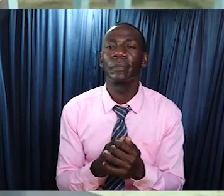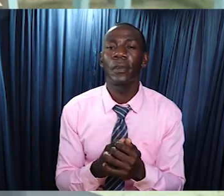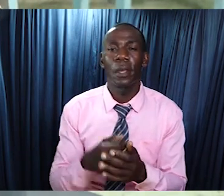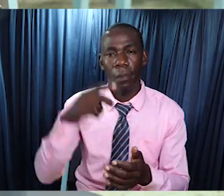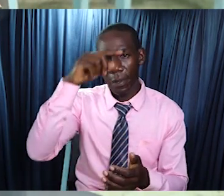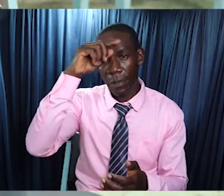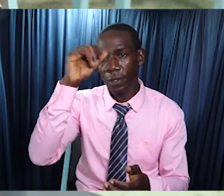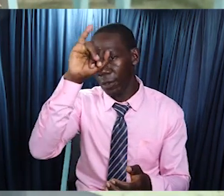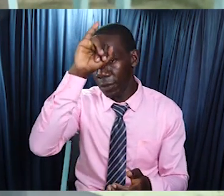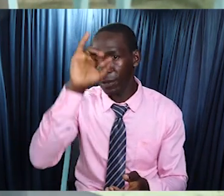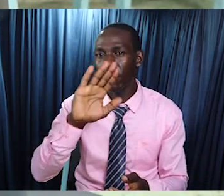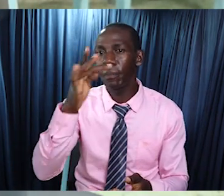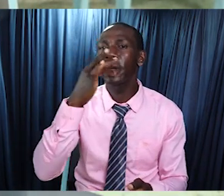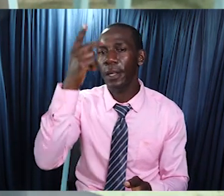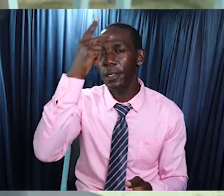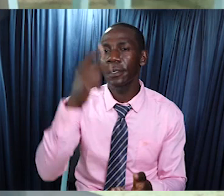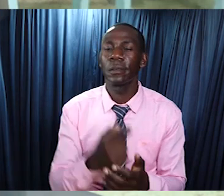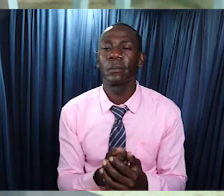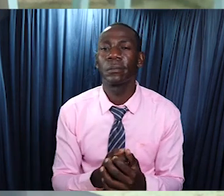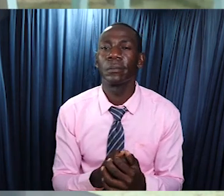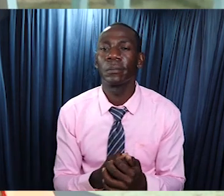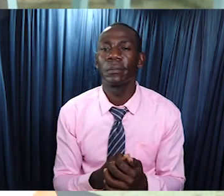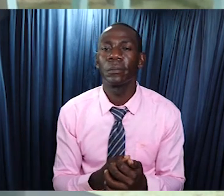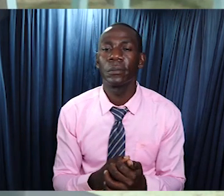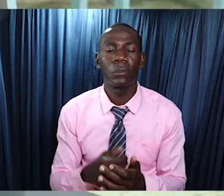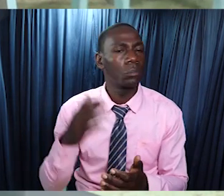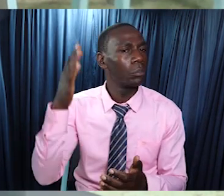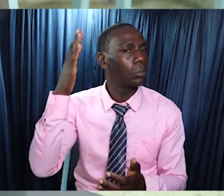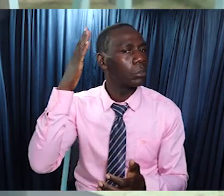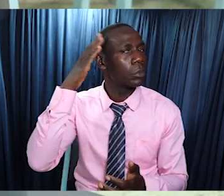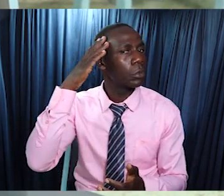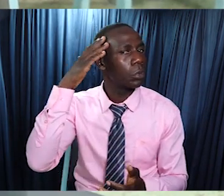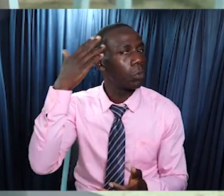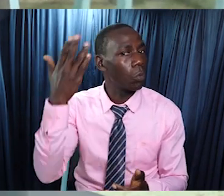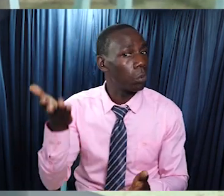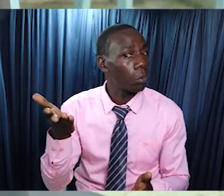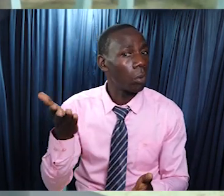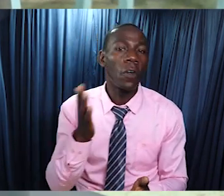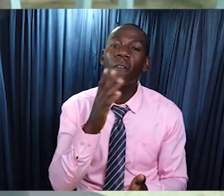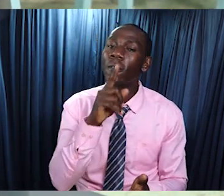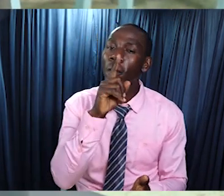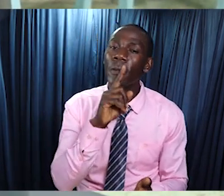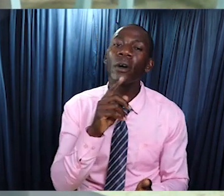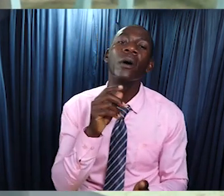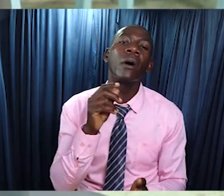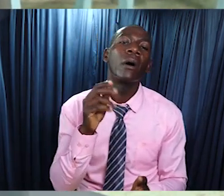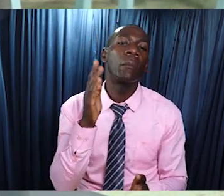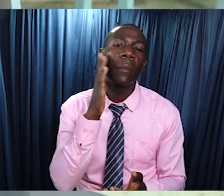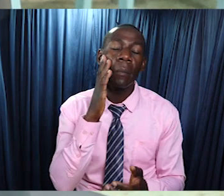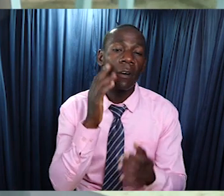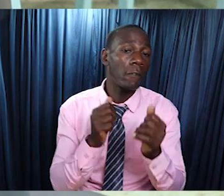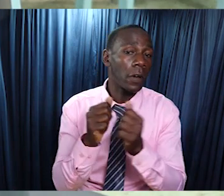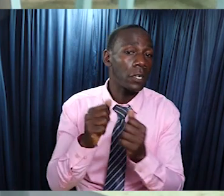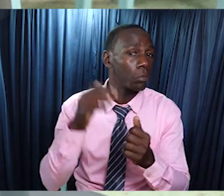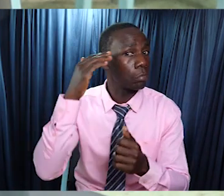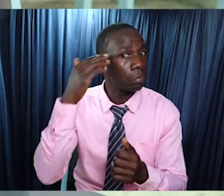Maana ulidharau mzazi. Because you despised your parent. Hukujua mama huyu anatoka na baba kwa nini? You never knew why your parents were arguing.